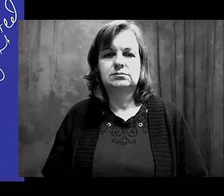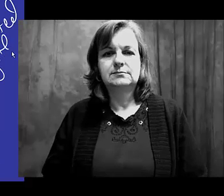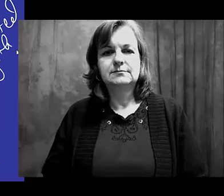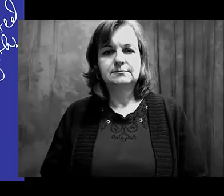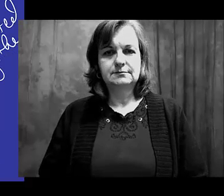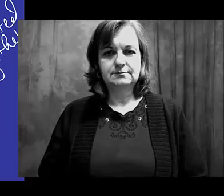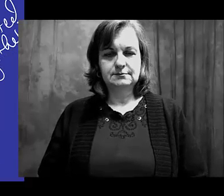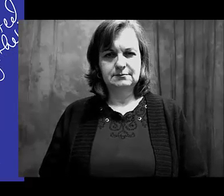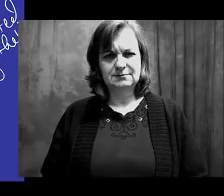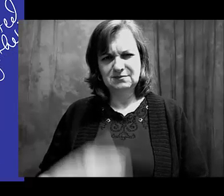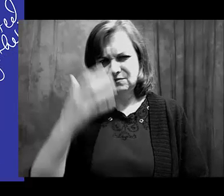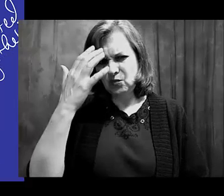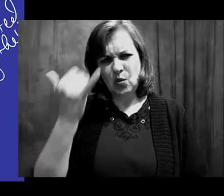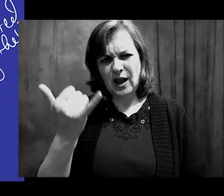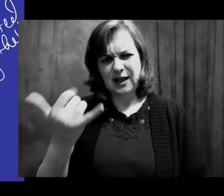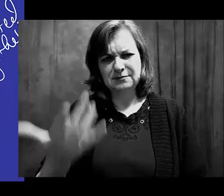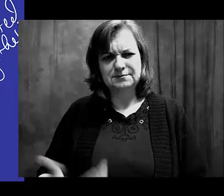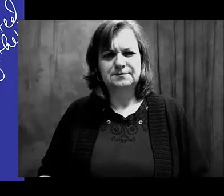Why?